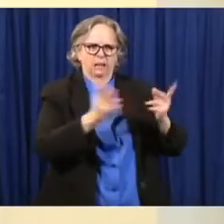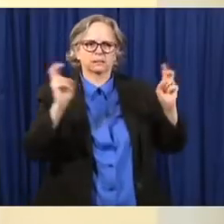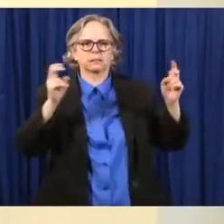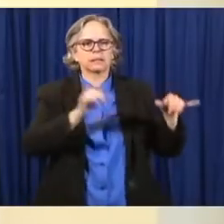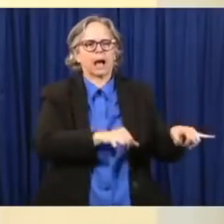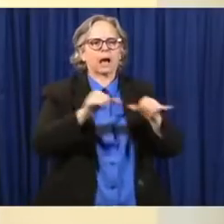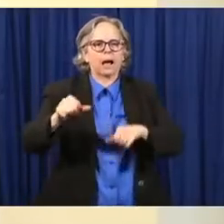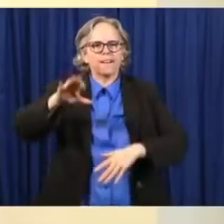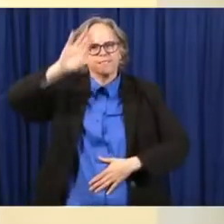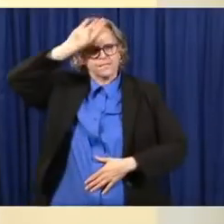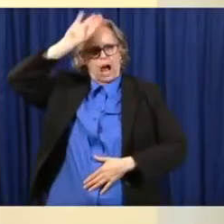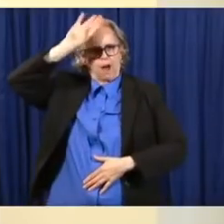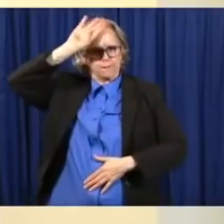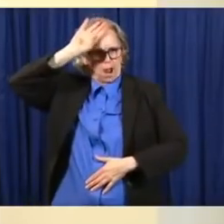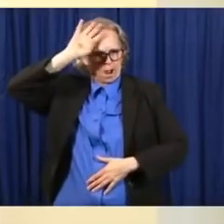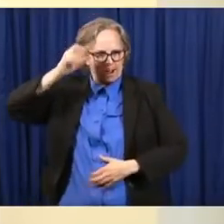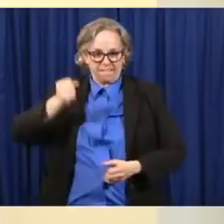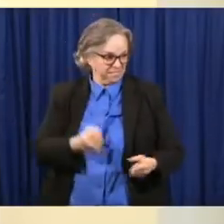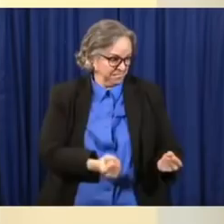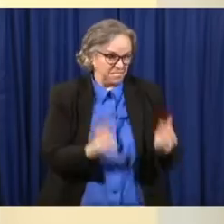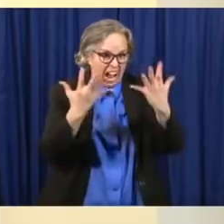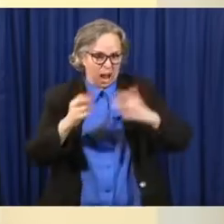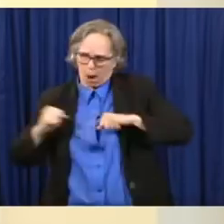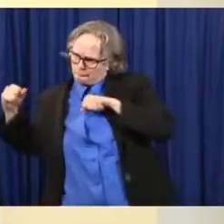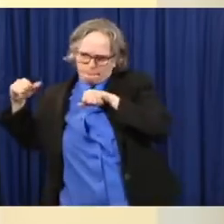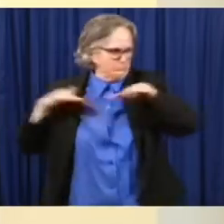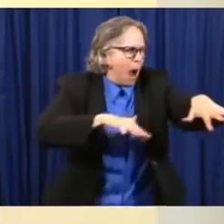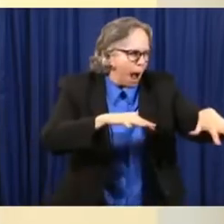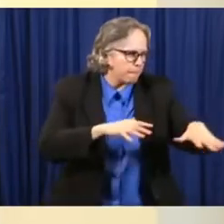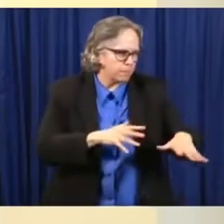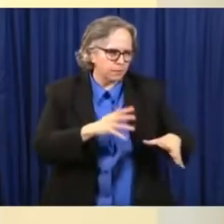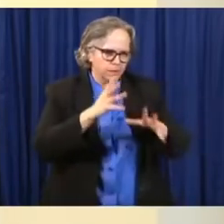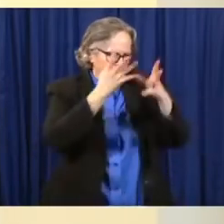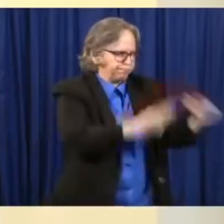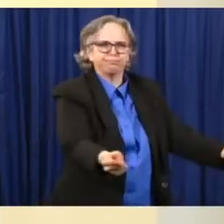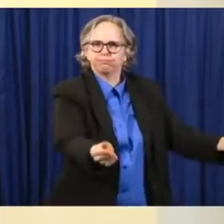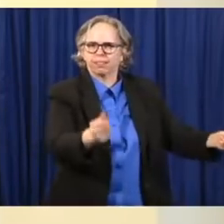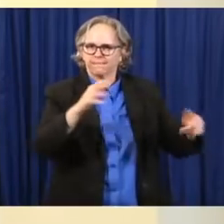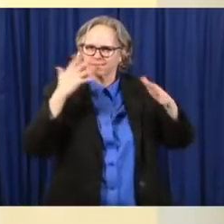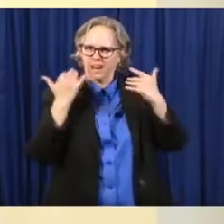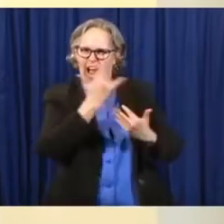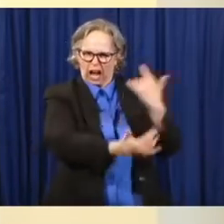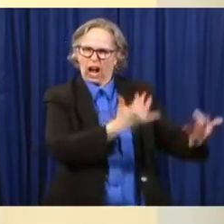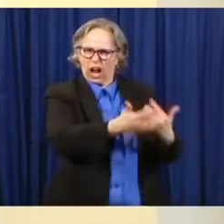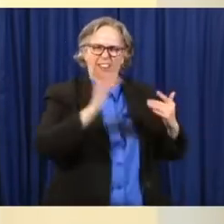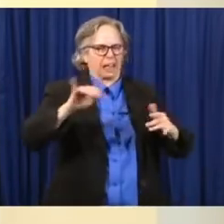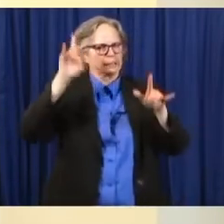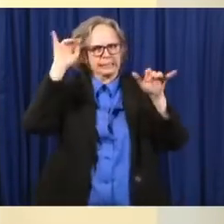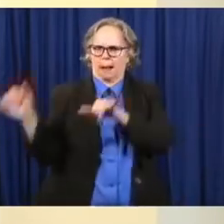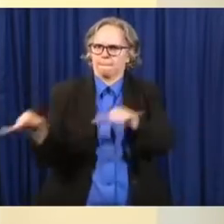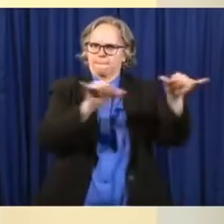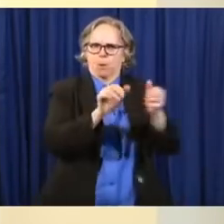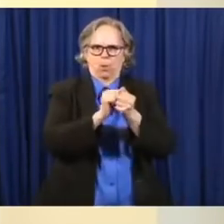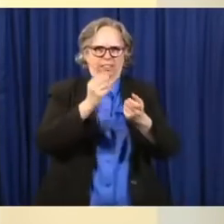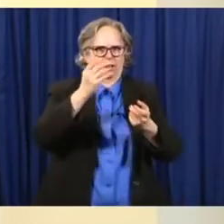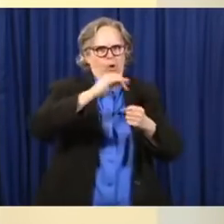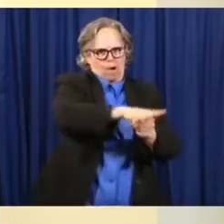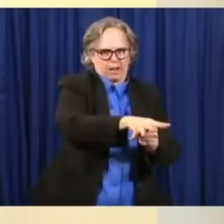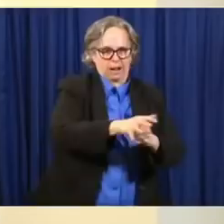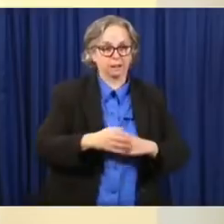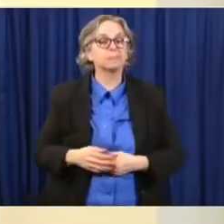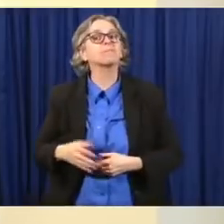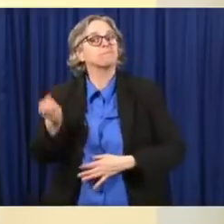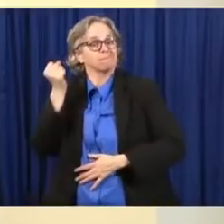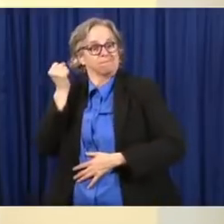of our house. When we see an outbreak expanding, that we can snuff out the fire. And we're building a command and